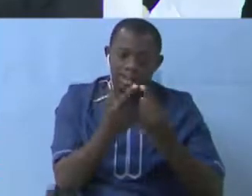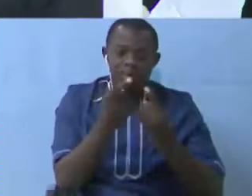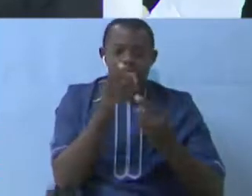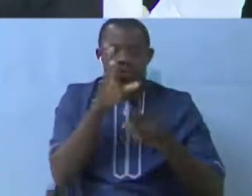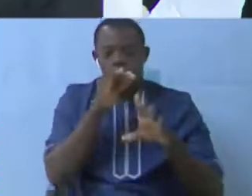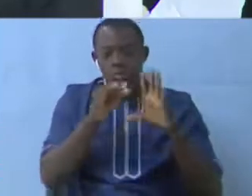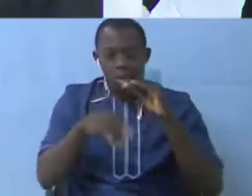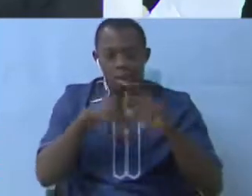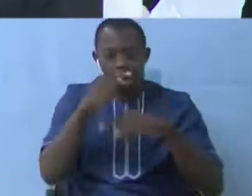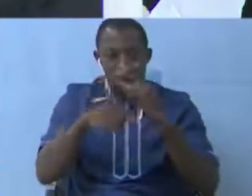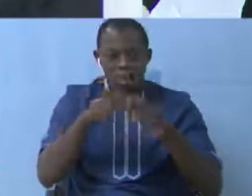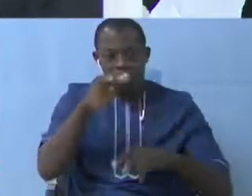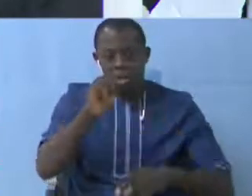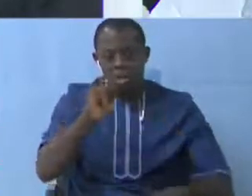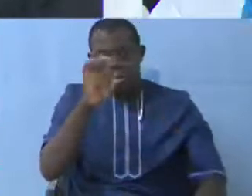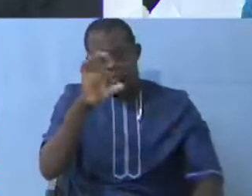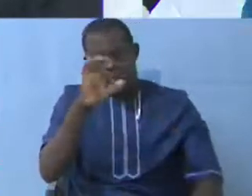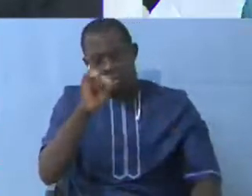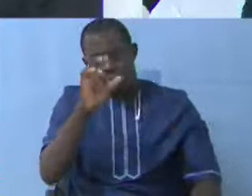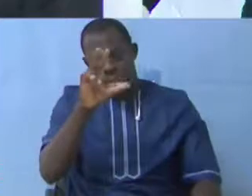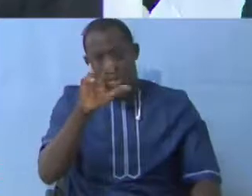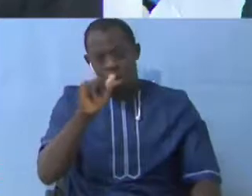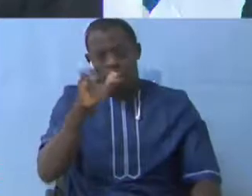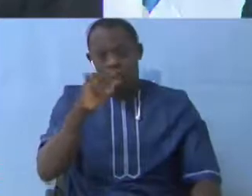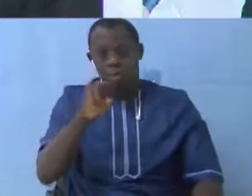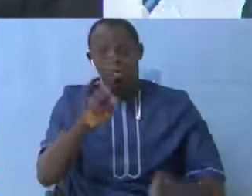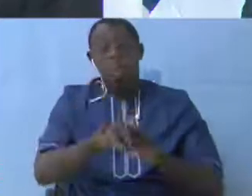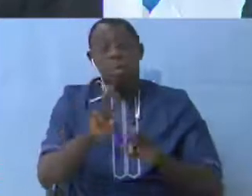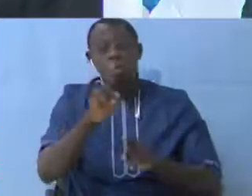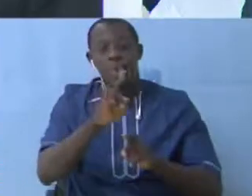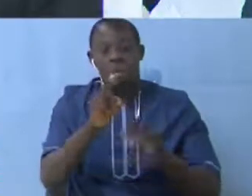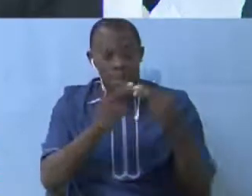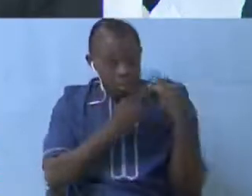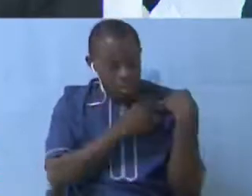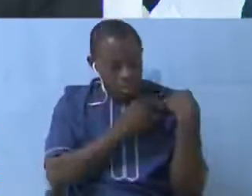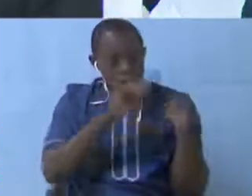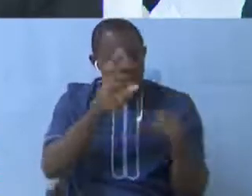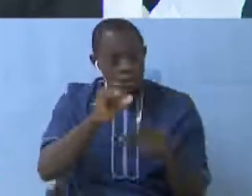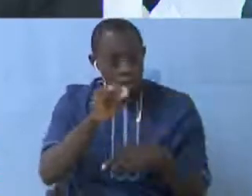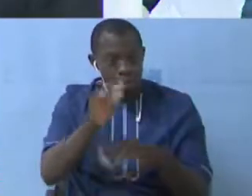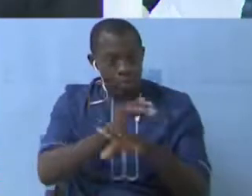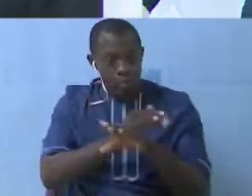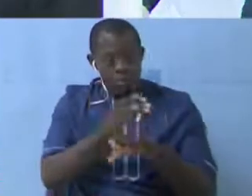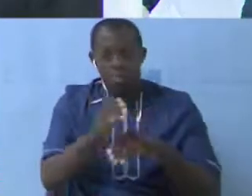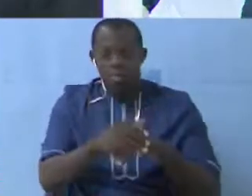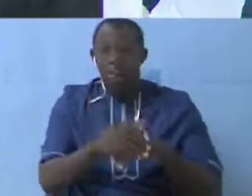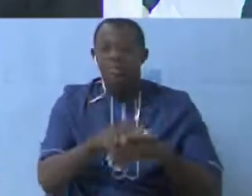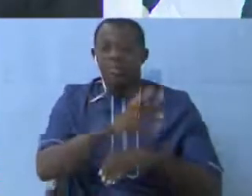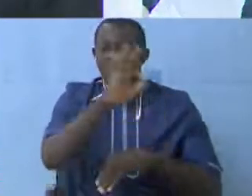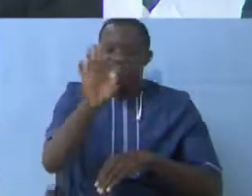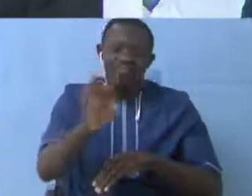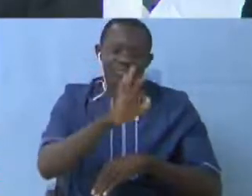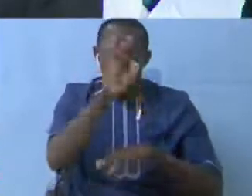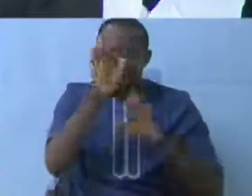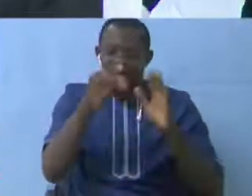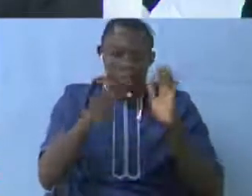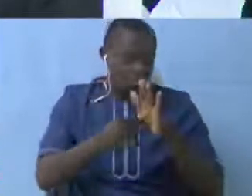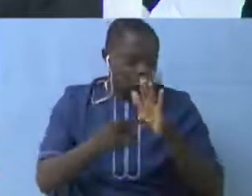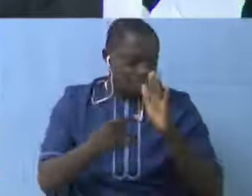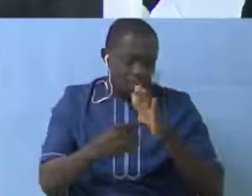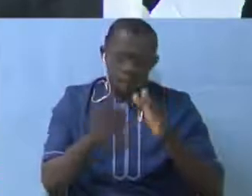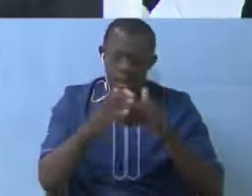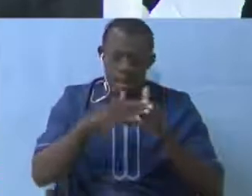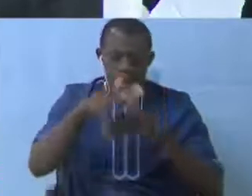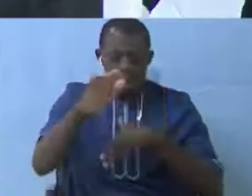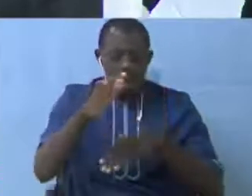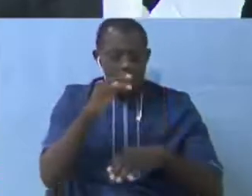about ECOWAS. The role that they played was extraordinary. waaye am na jamono joo xam ne sax wax nga fi mbiri ECOWAS ñoom it